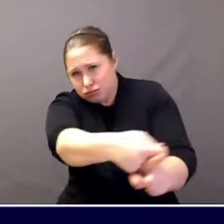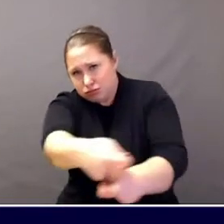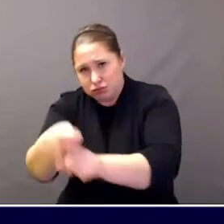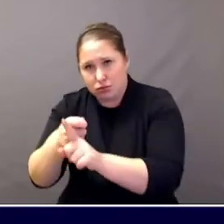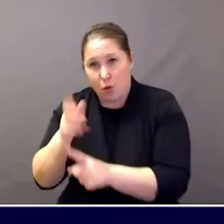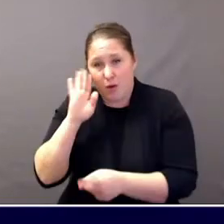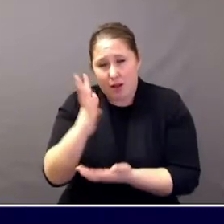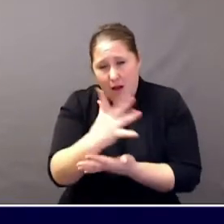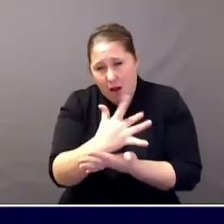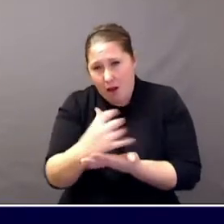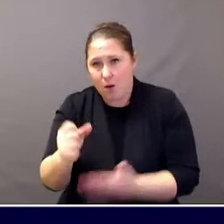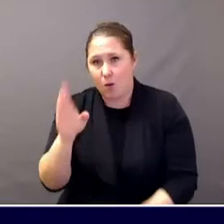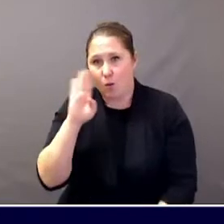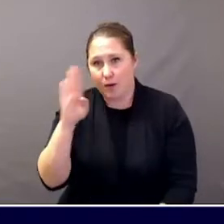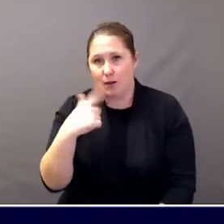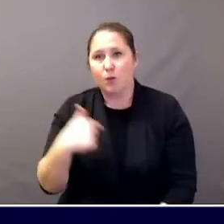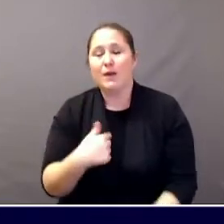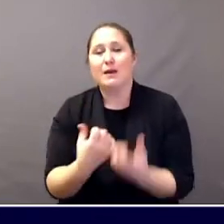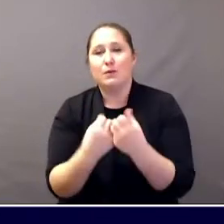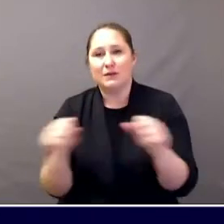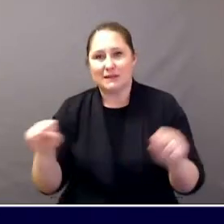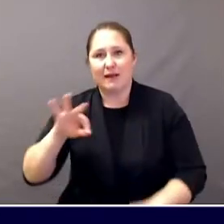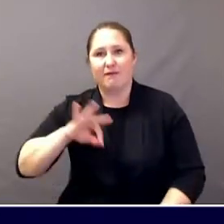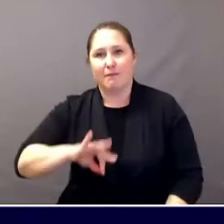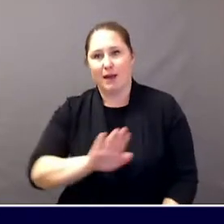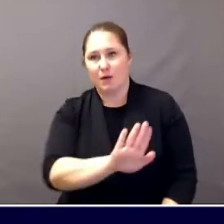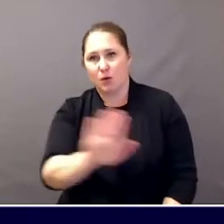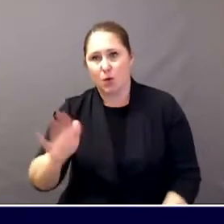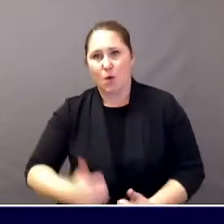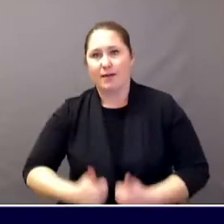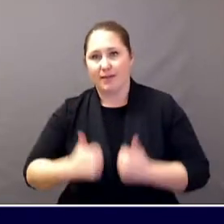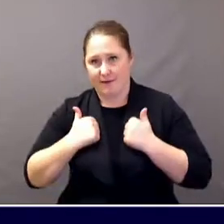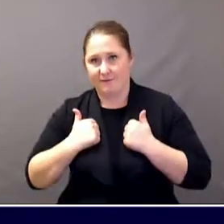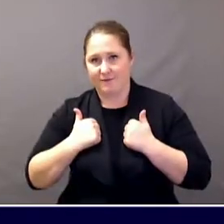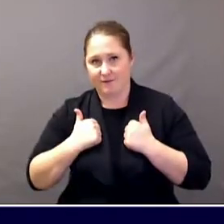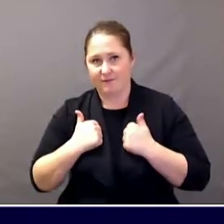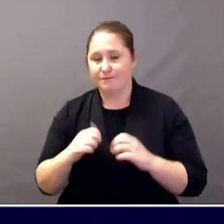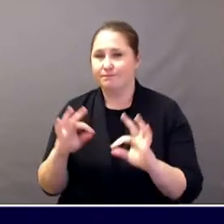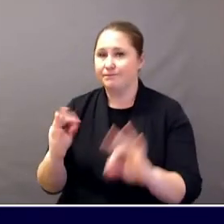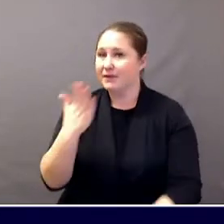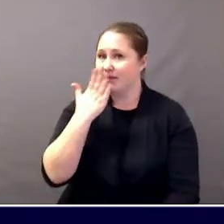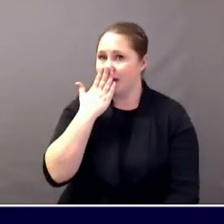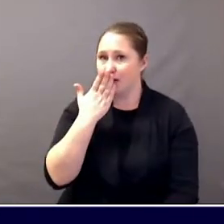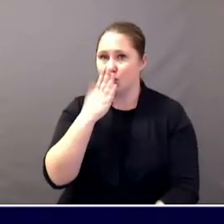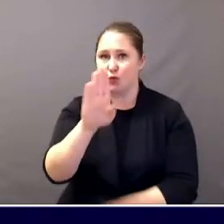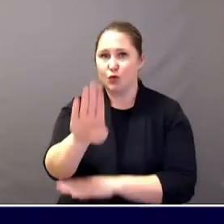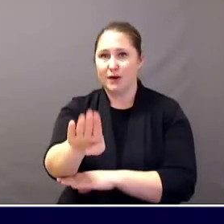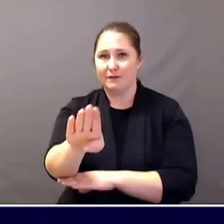Thank you for listening and watching. Thank you very much, everyone. Have a good afternoon.